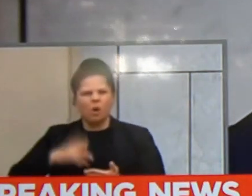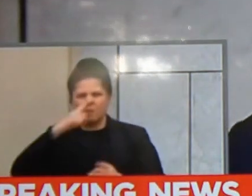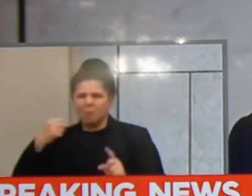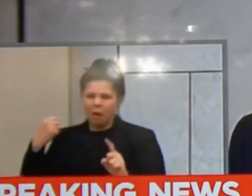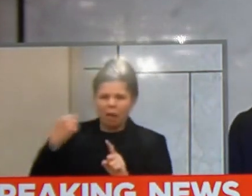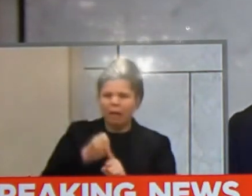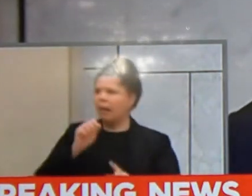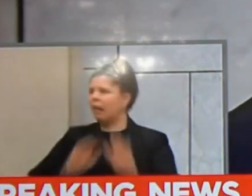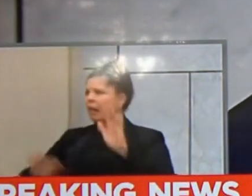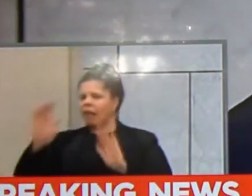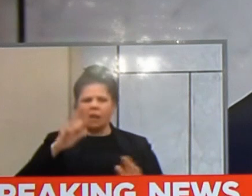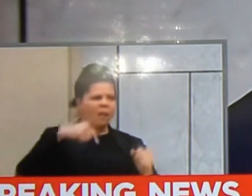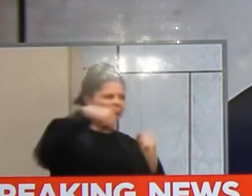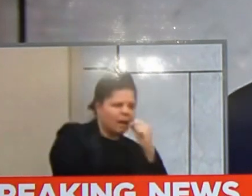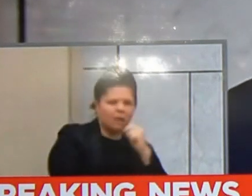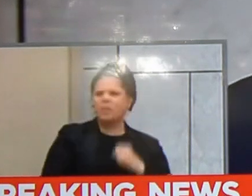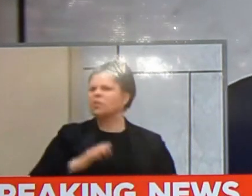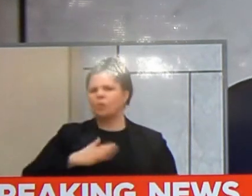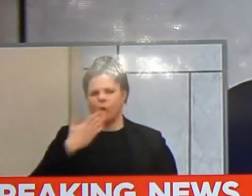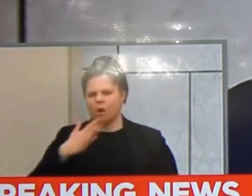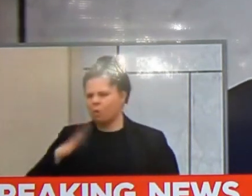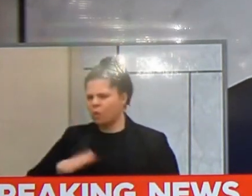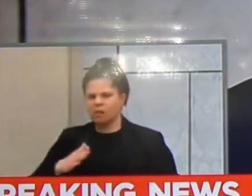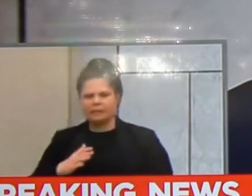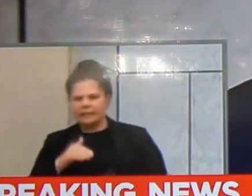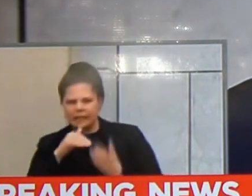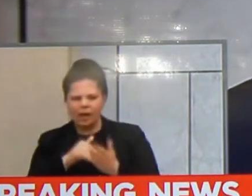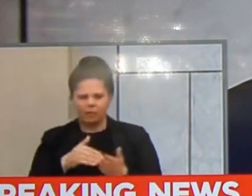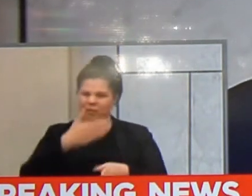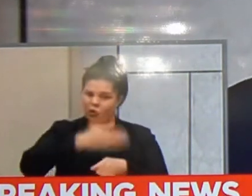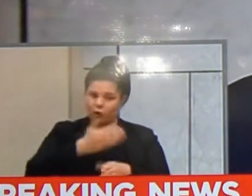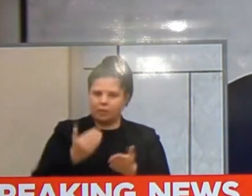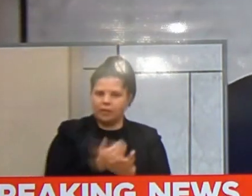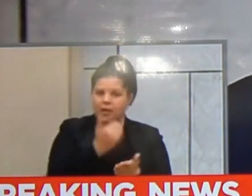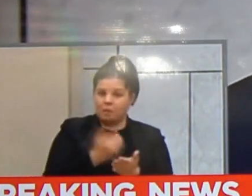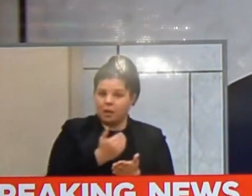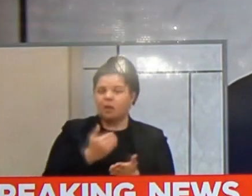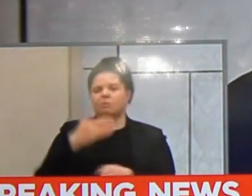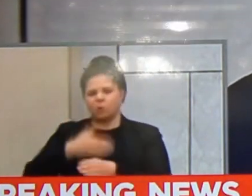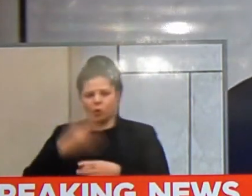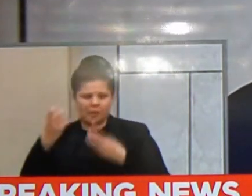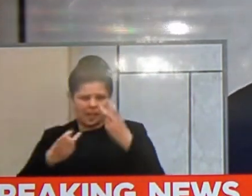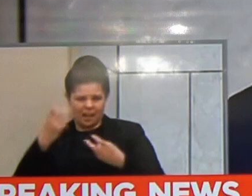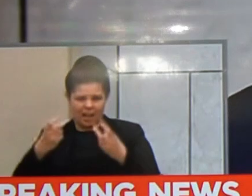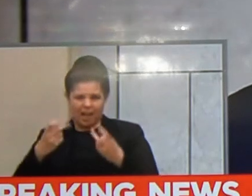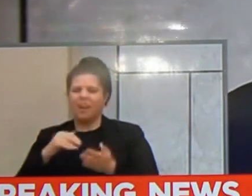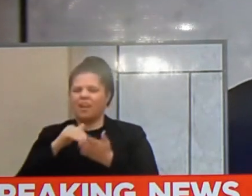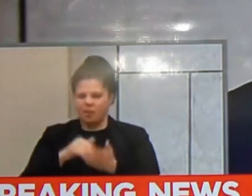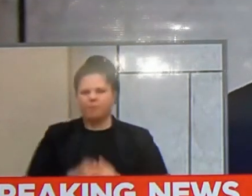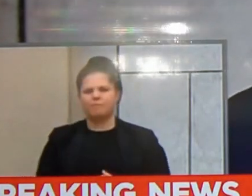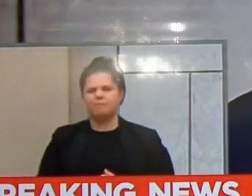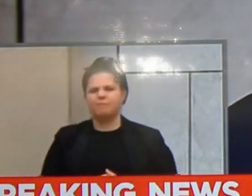the necessary supports, and JobKeeper and JobSeeker are critical to those plans. In relation to